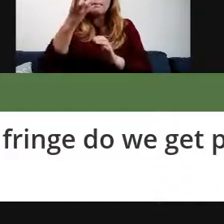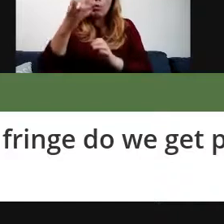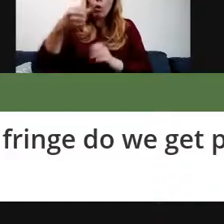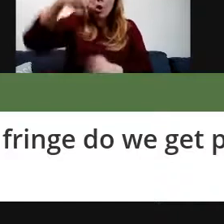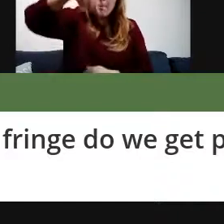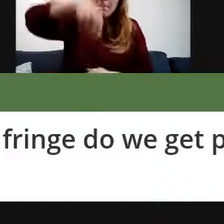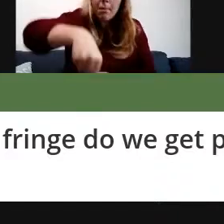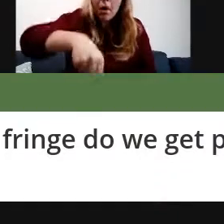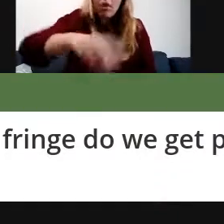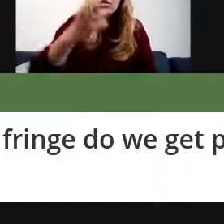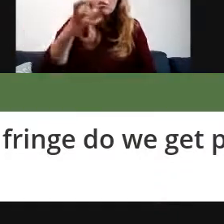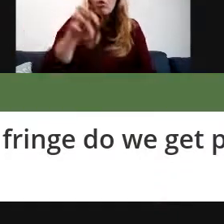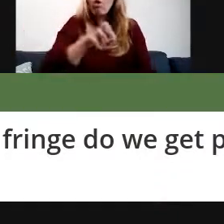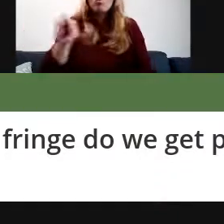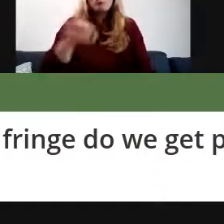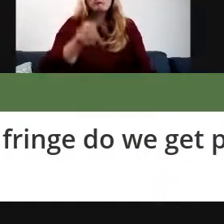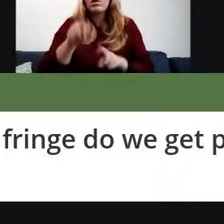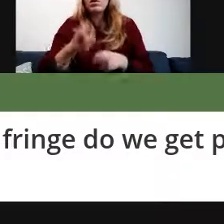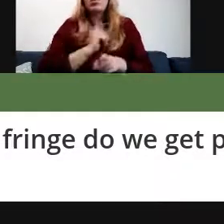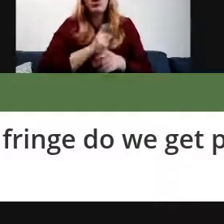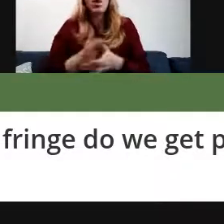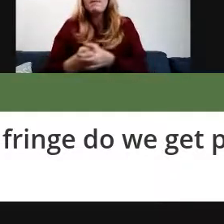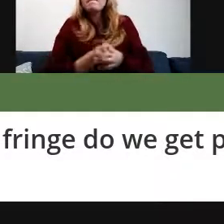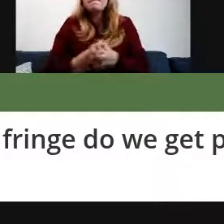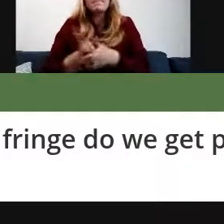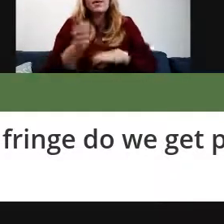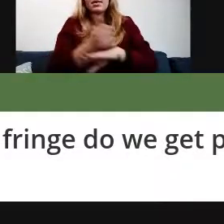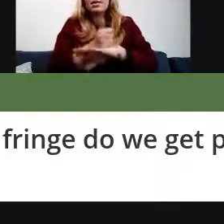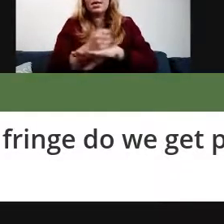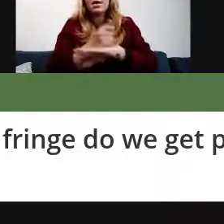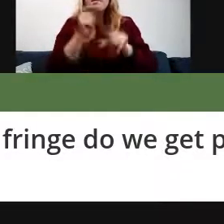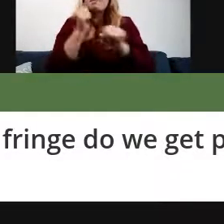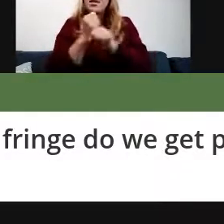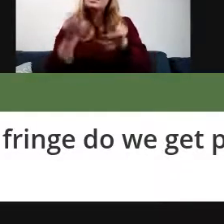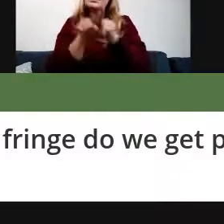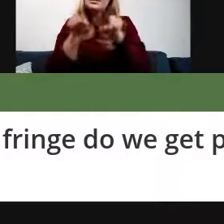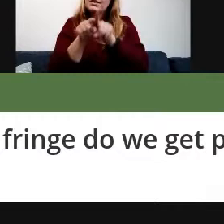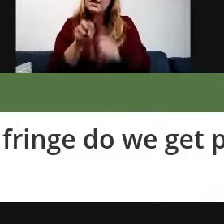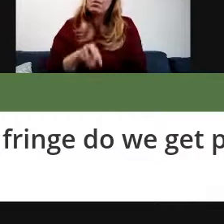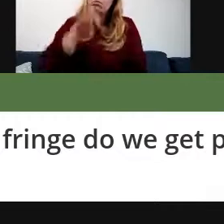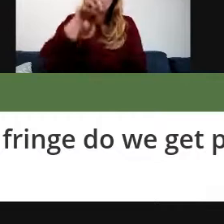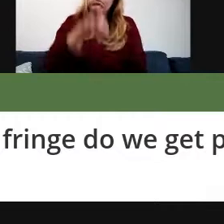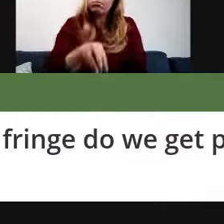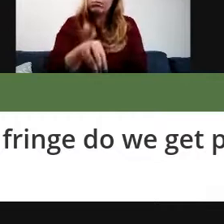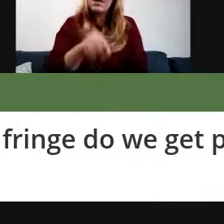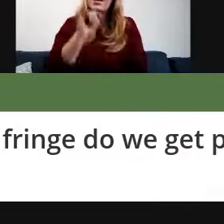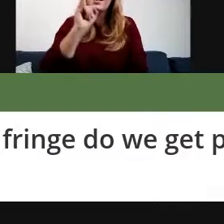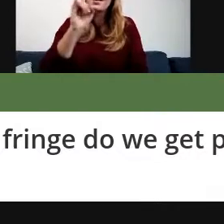because you're on the putting green and you have to replace it on exactly the same spot. If you've got